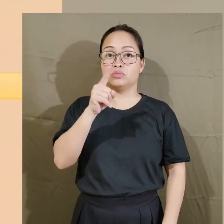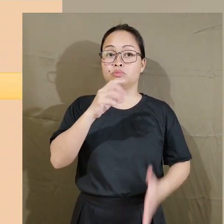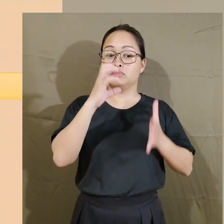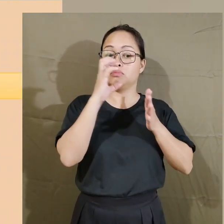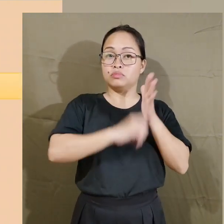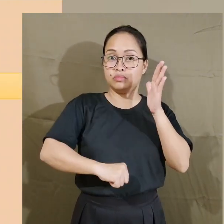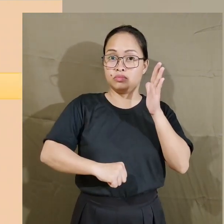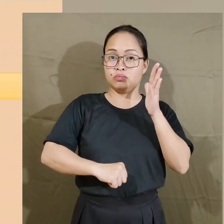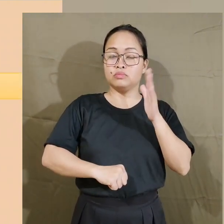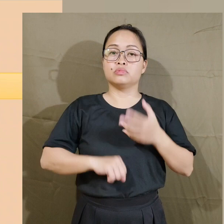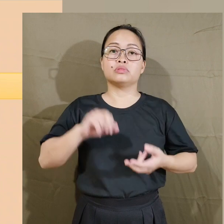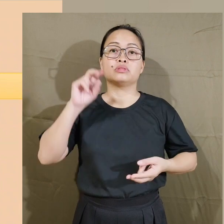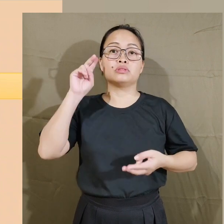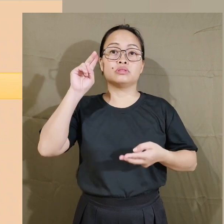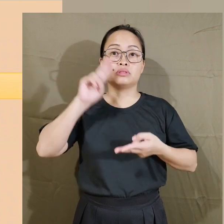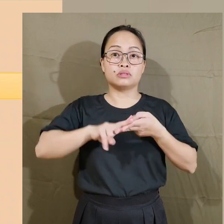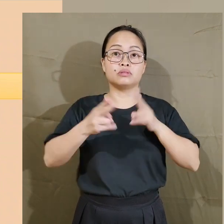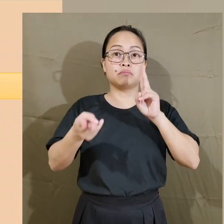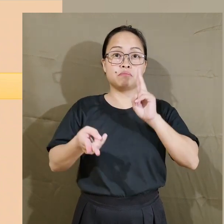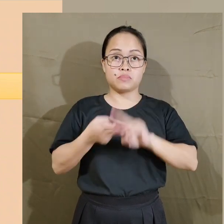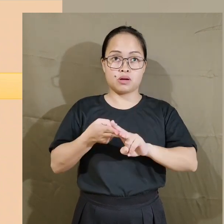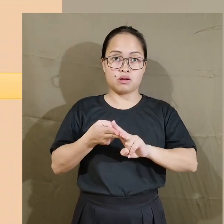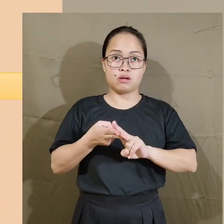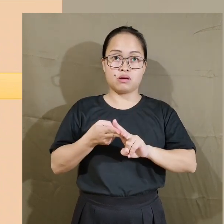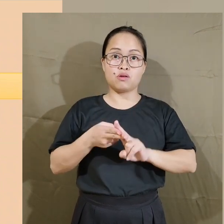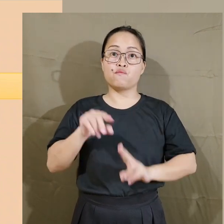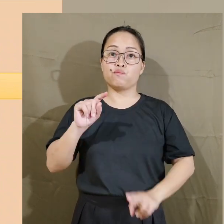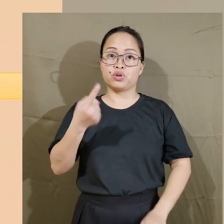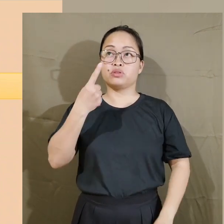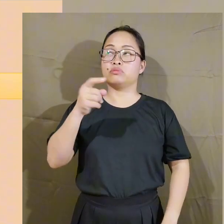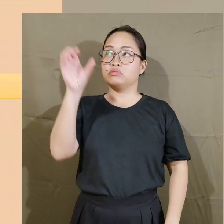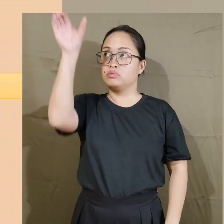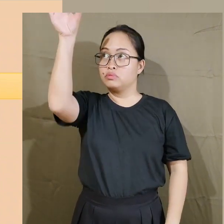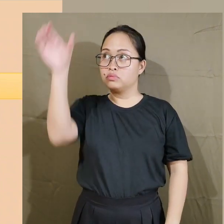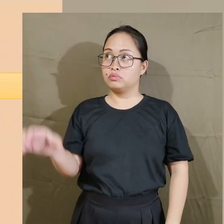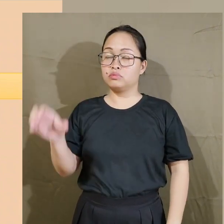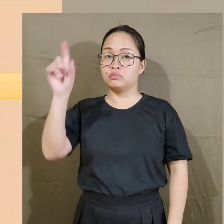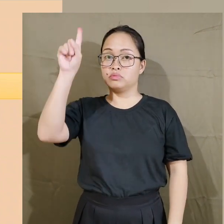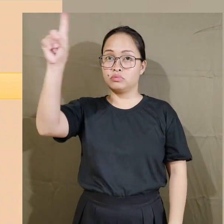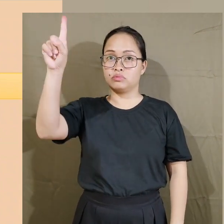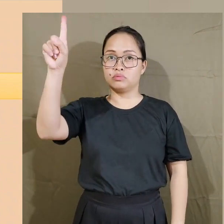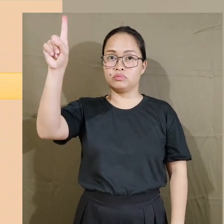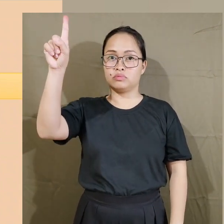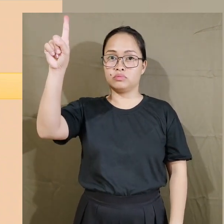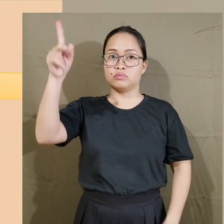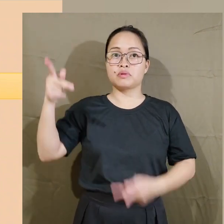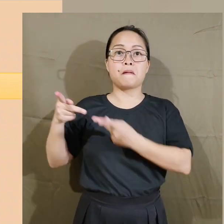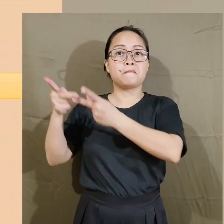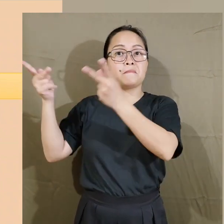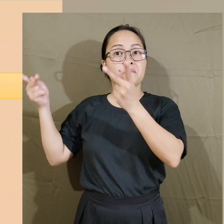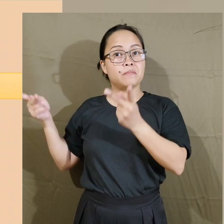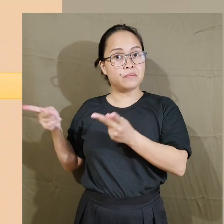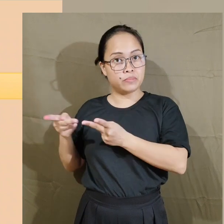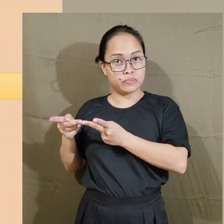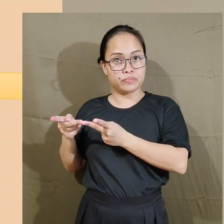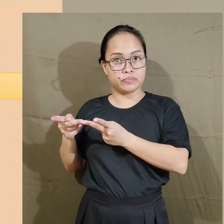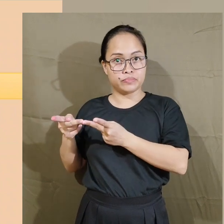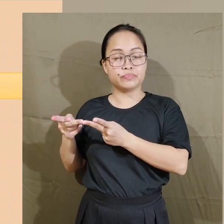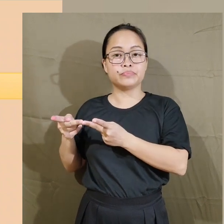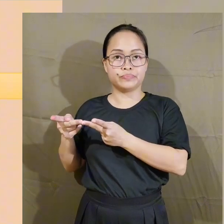Subtract the numbers under the ones column, or let's start subtracting in ones